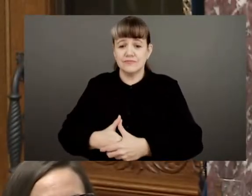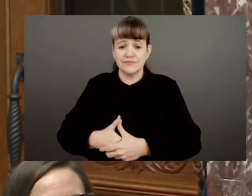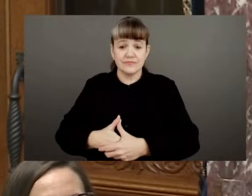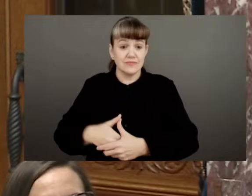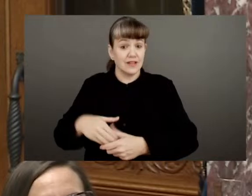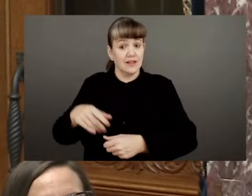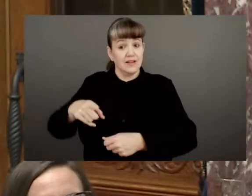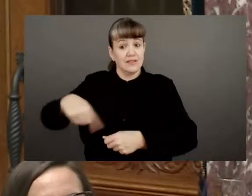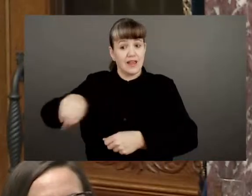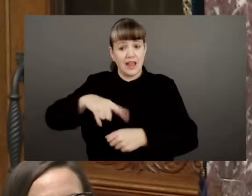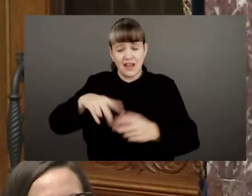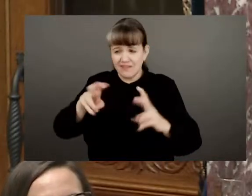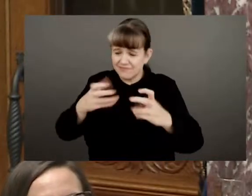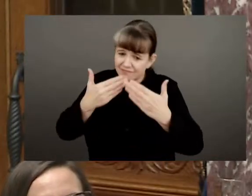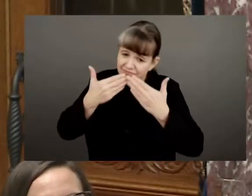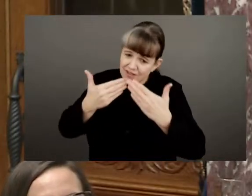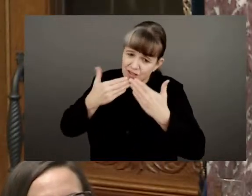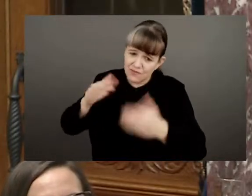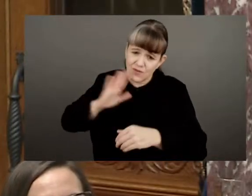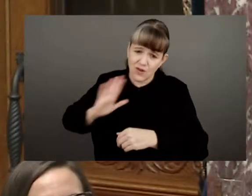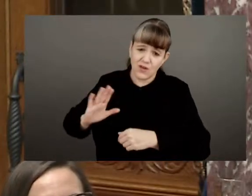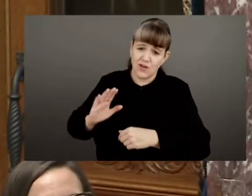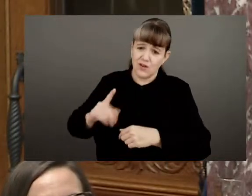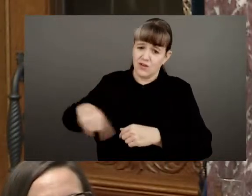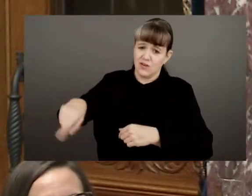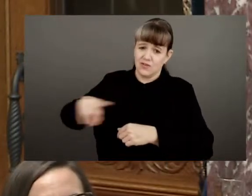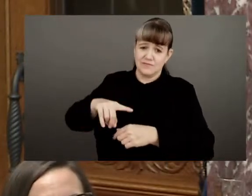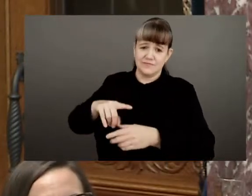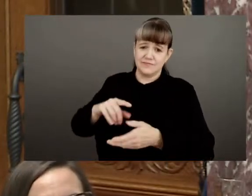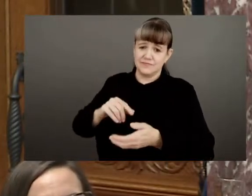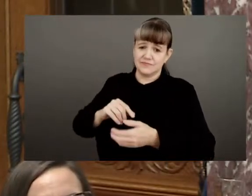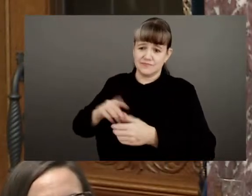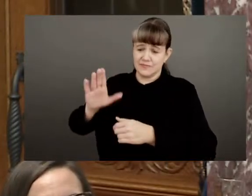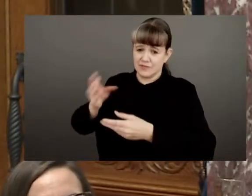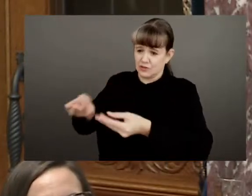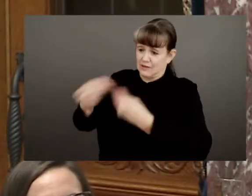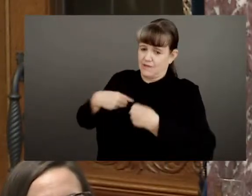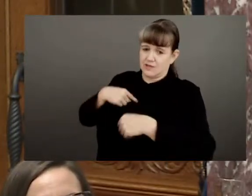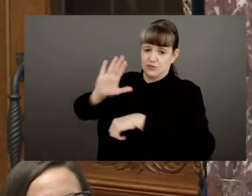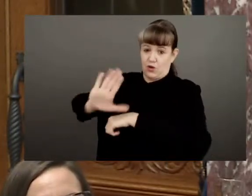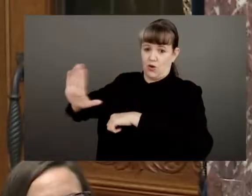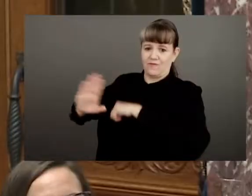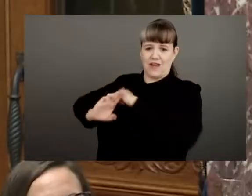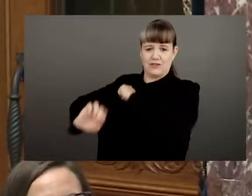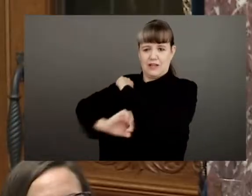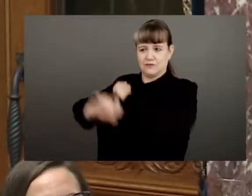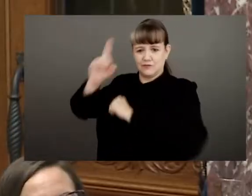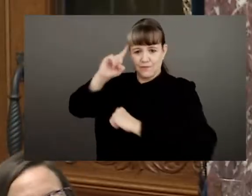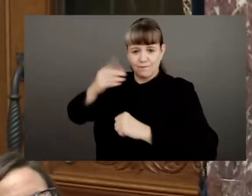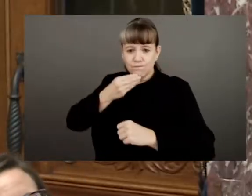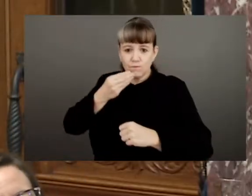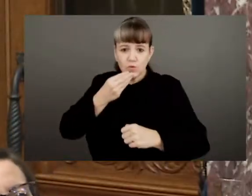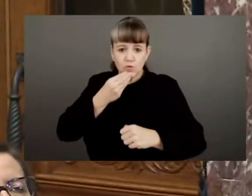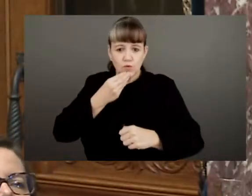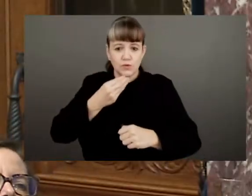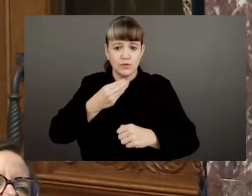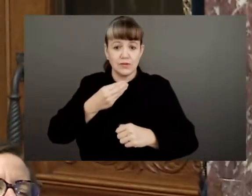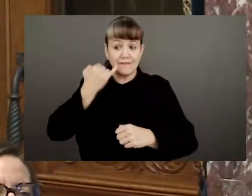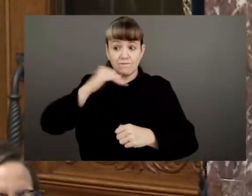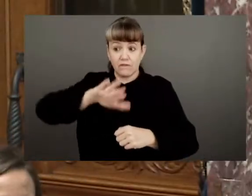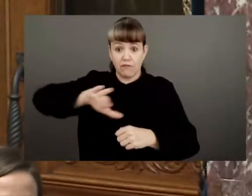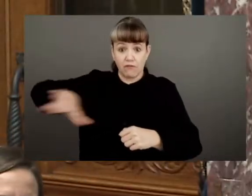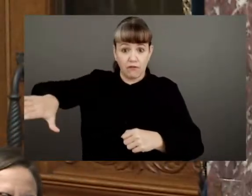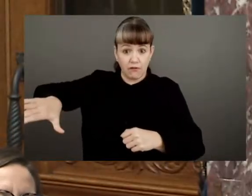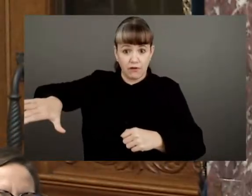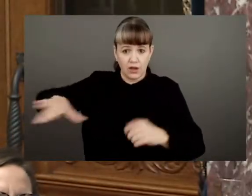food security. You remind us that no farmer means no food, and no food means no life. Across British Columbia,